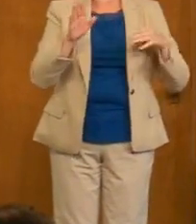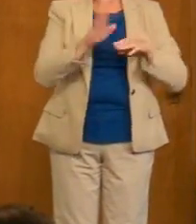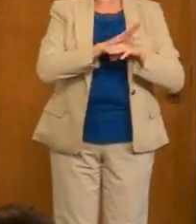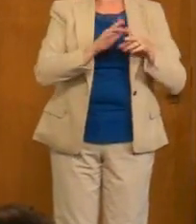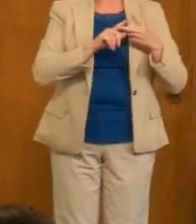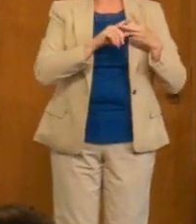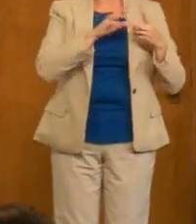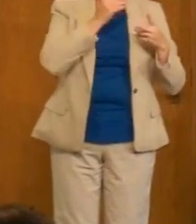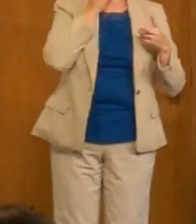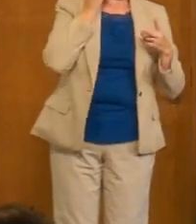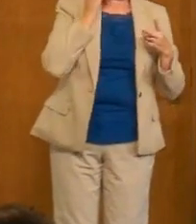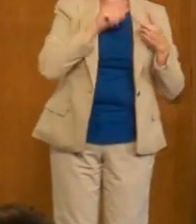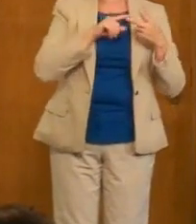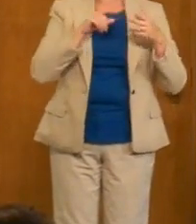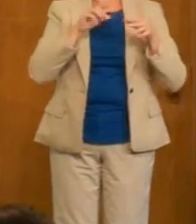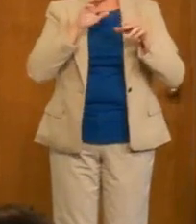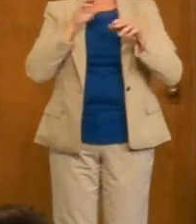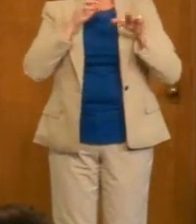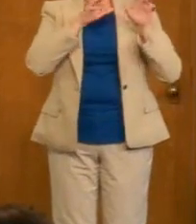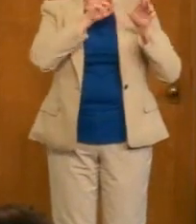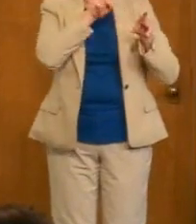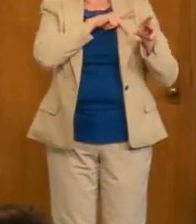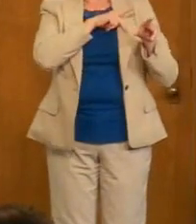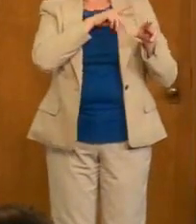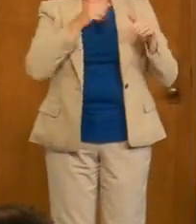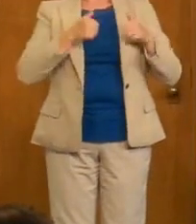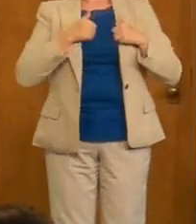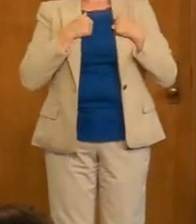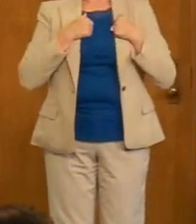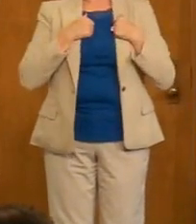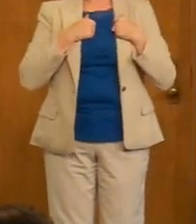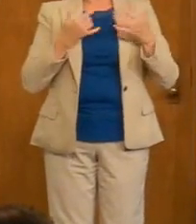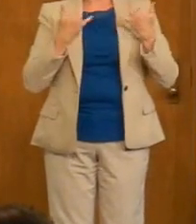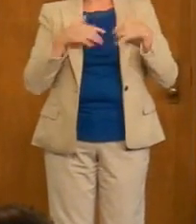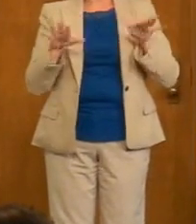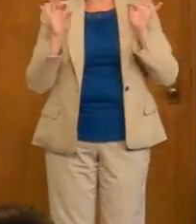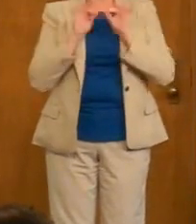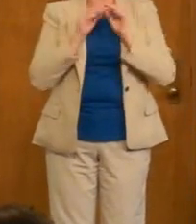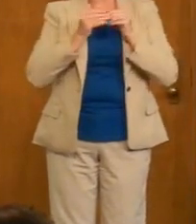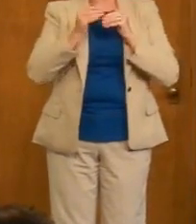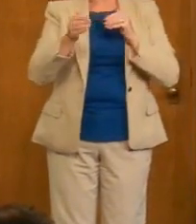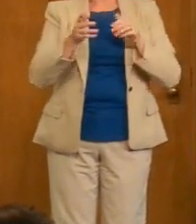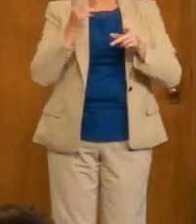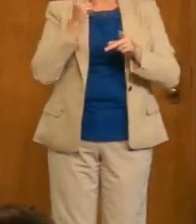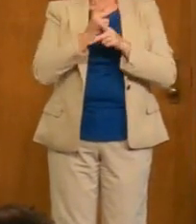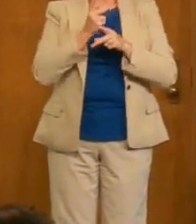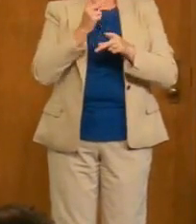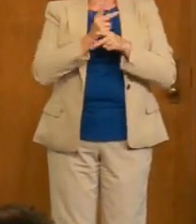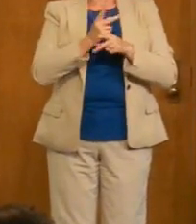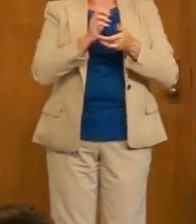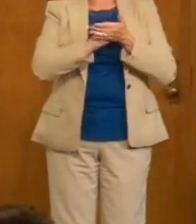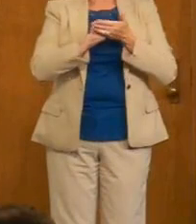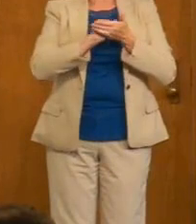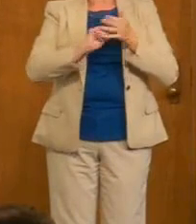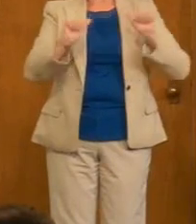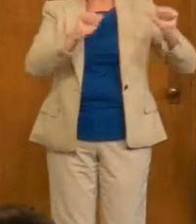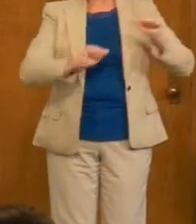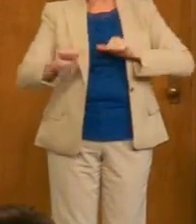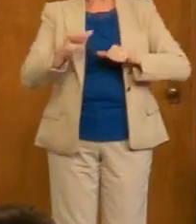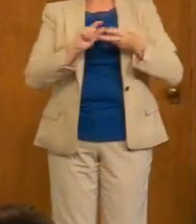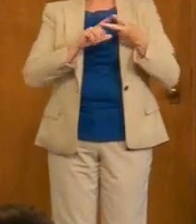for not isolating. Is that the case because the public health orders are being removed? And I guess what are the steps the government's going to take? You've